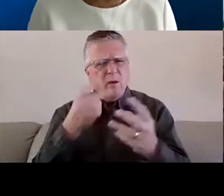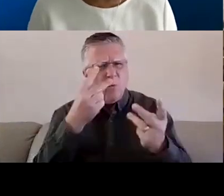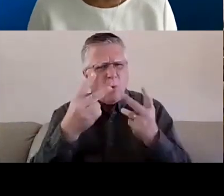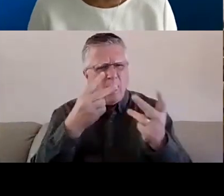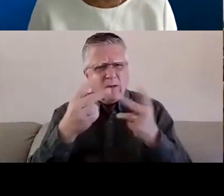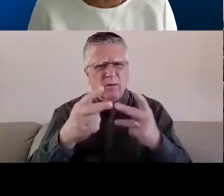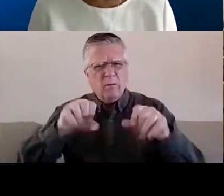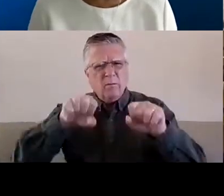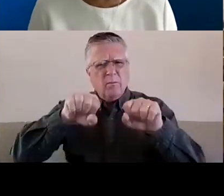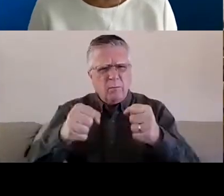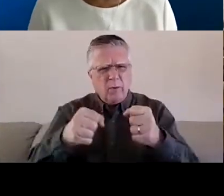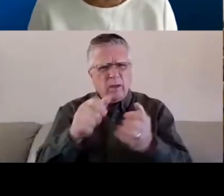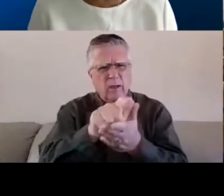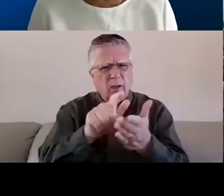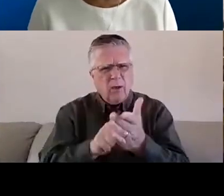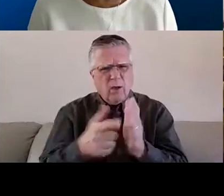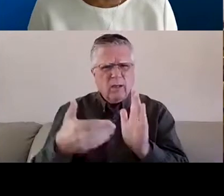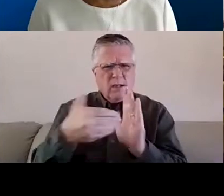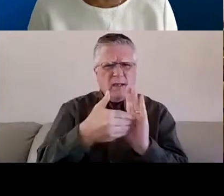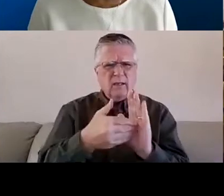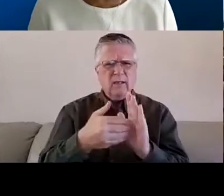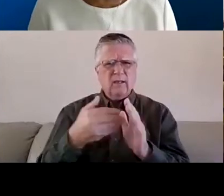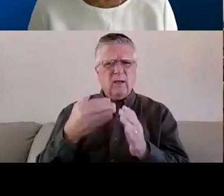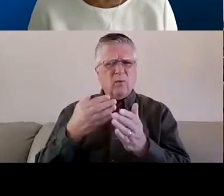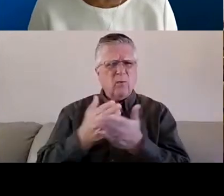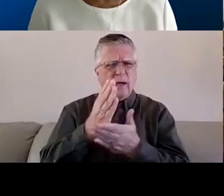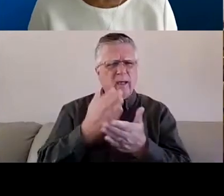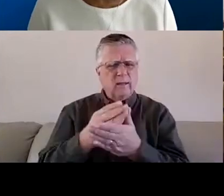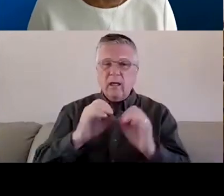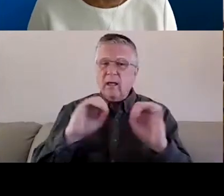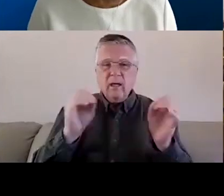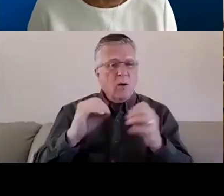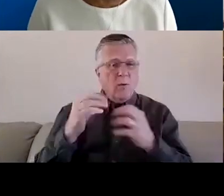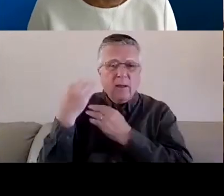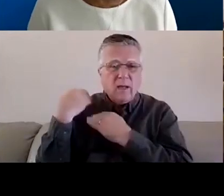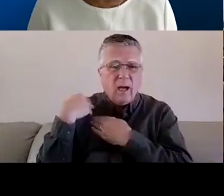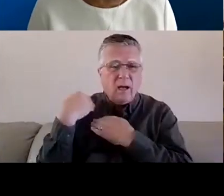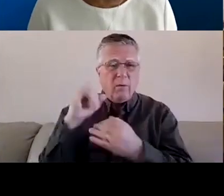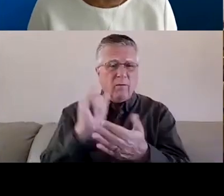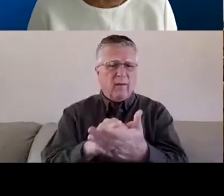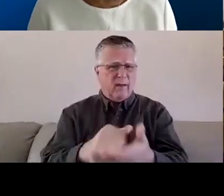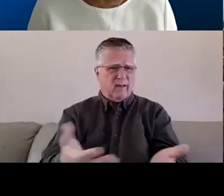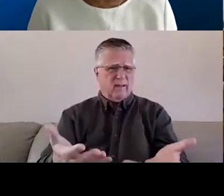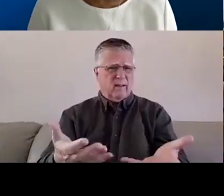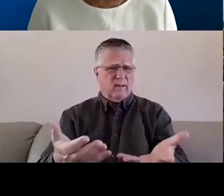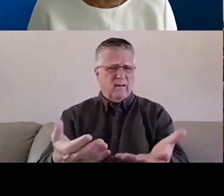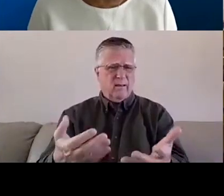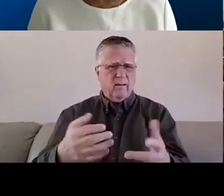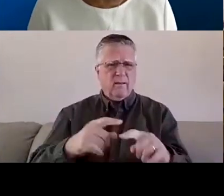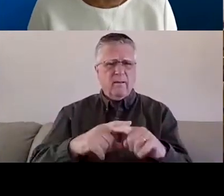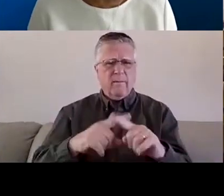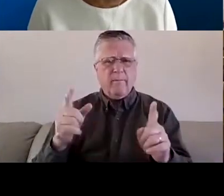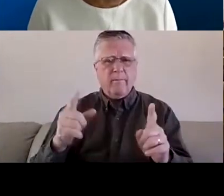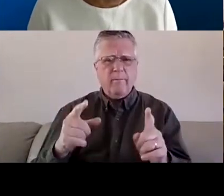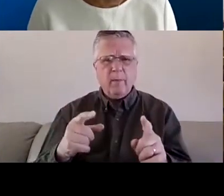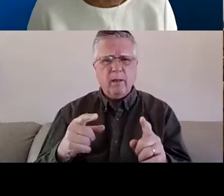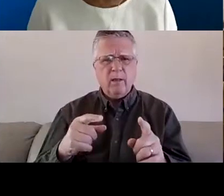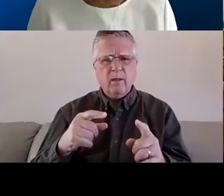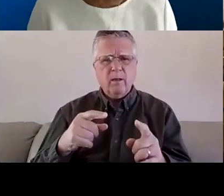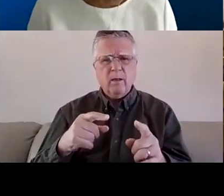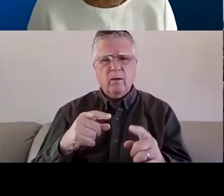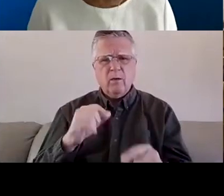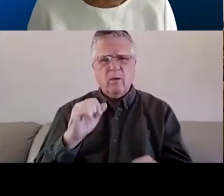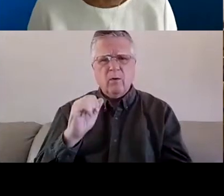no accountability for those violations, such as our judicial personality is constantly